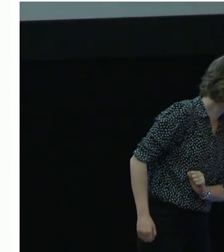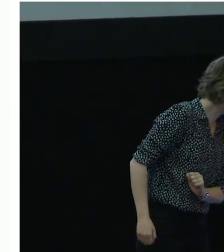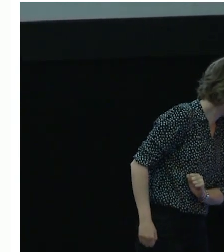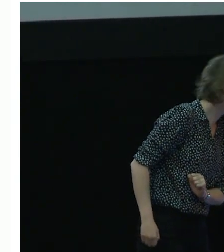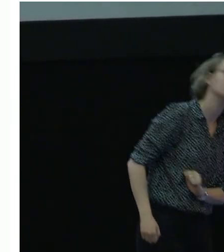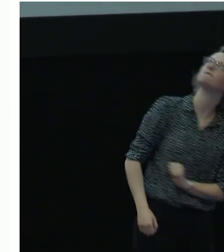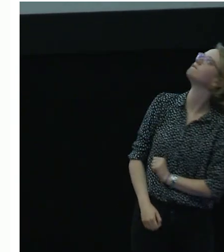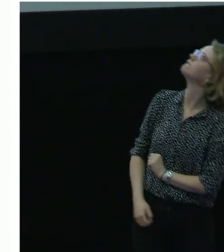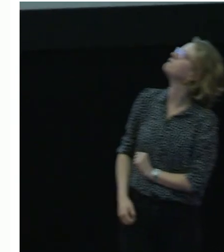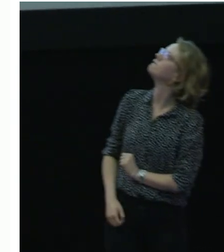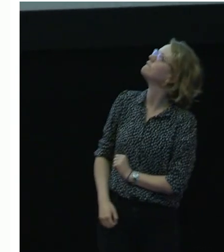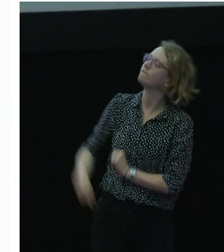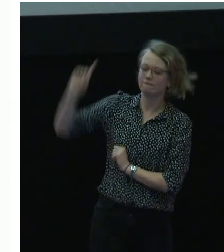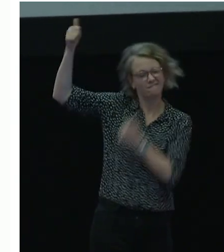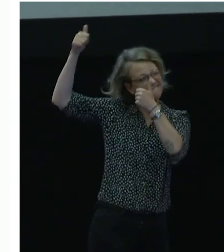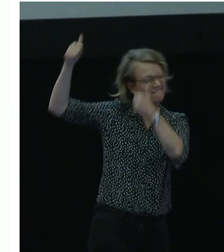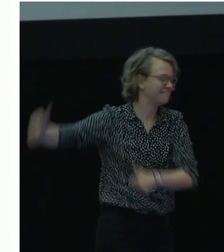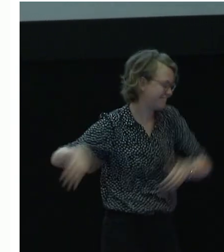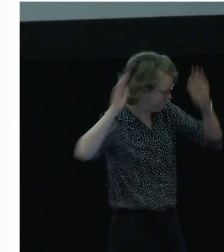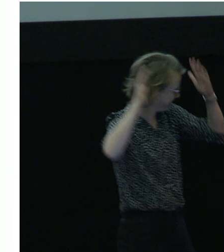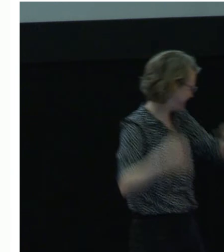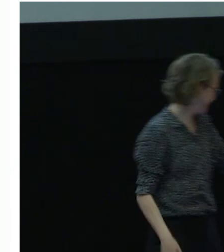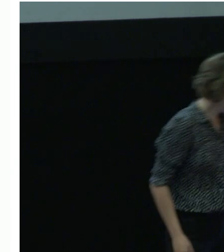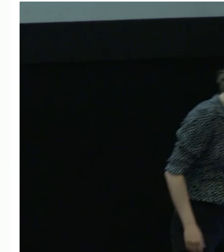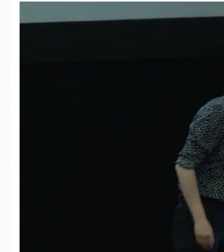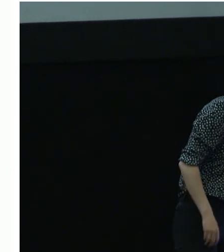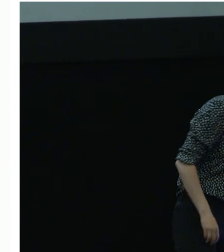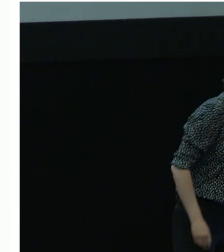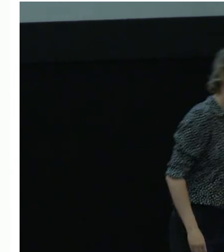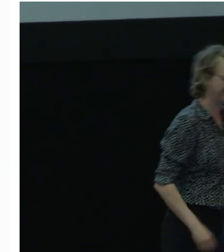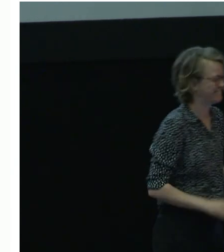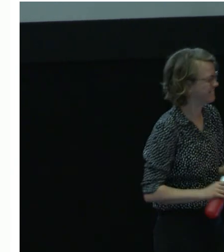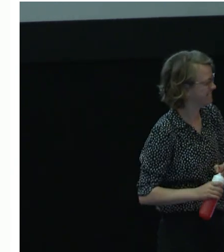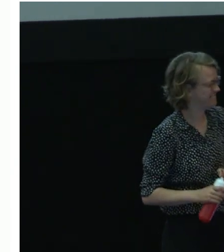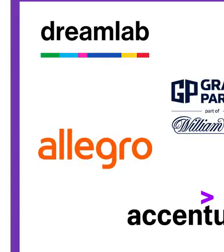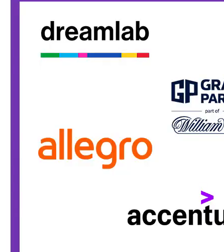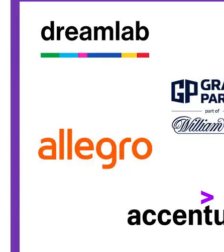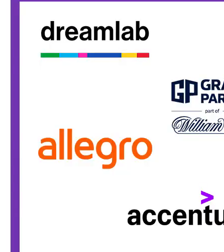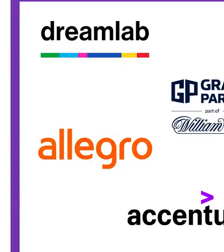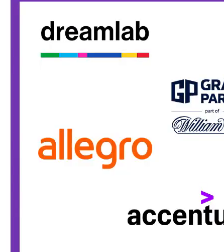Thank you. Thank you, Mari.